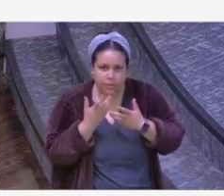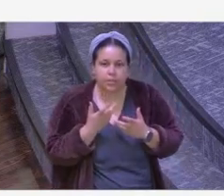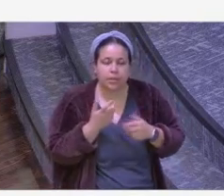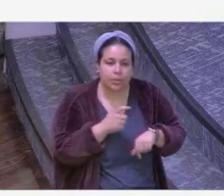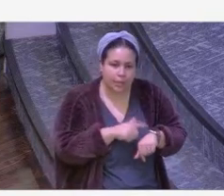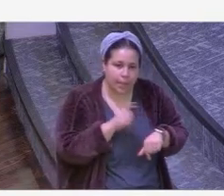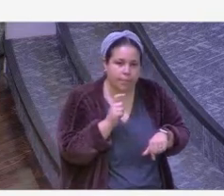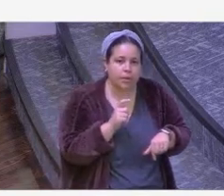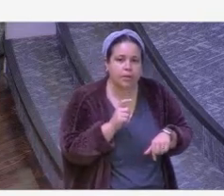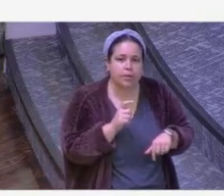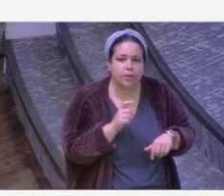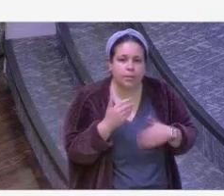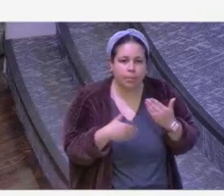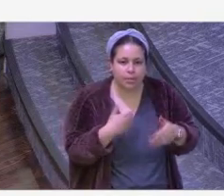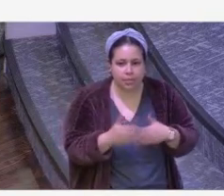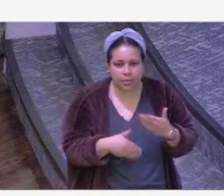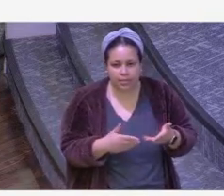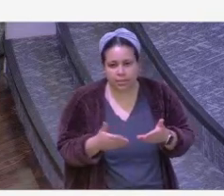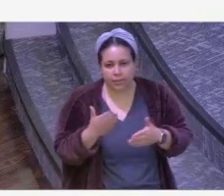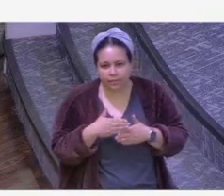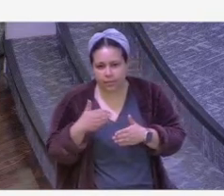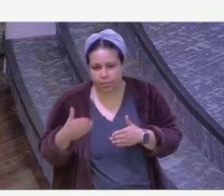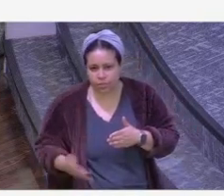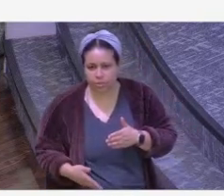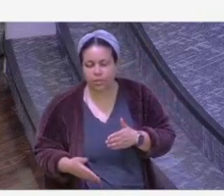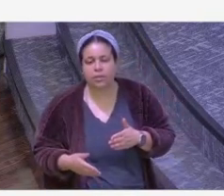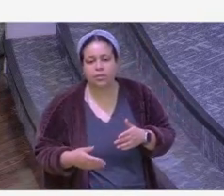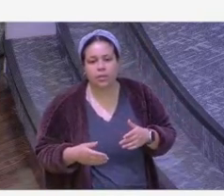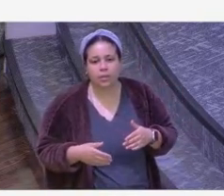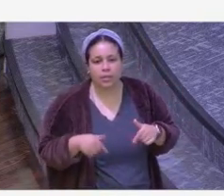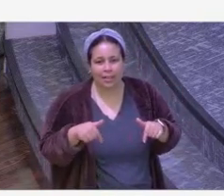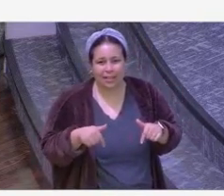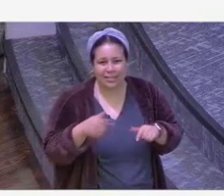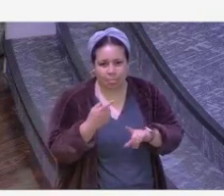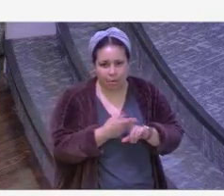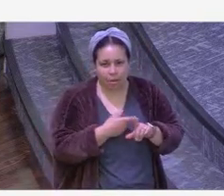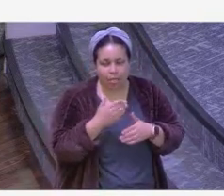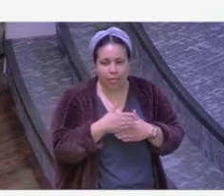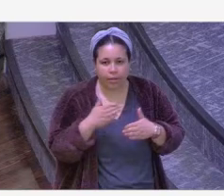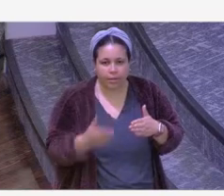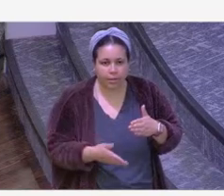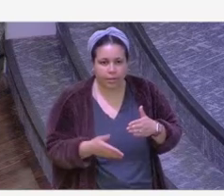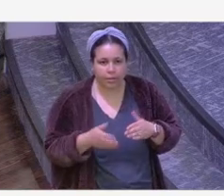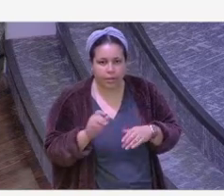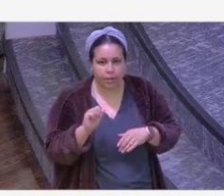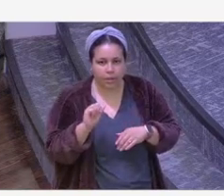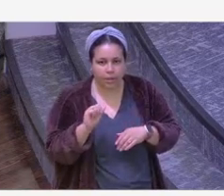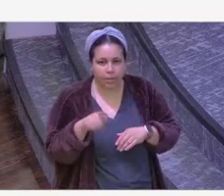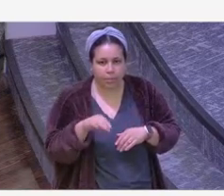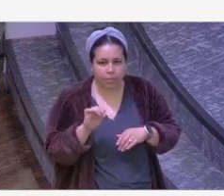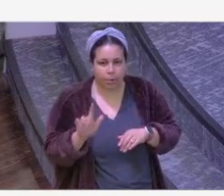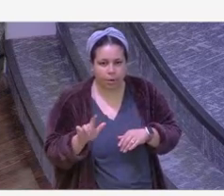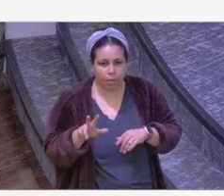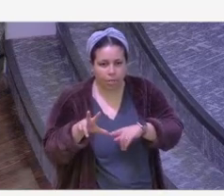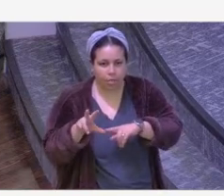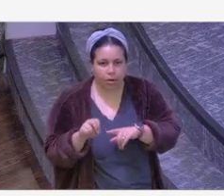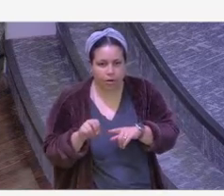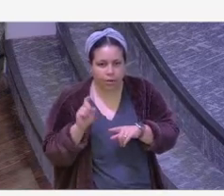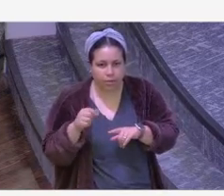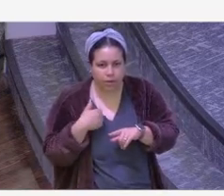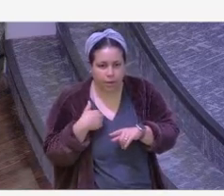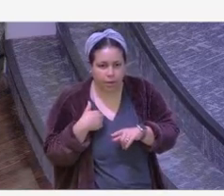process of wrapping up, hopefully by the end of this month, normally before the end of the month. He said by April 30th, we should have solid numbers